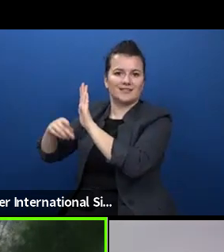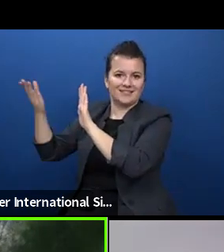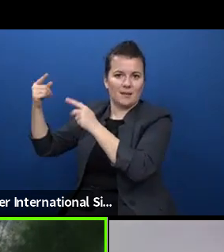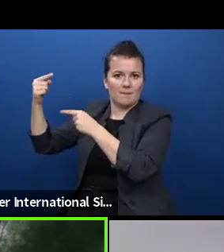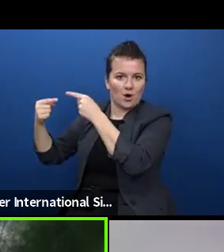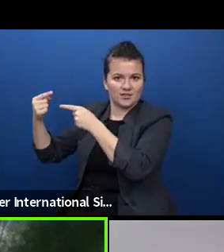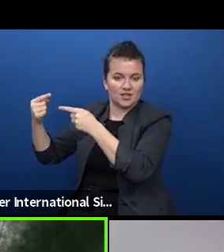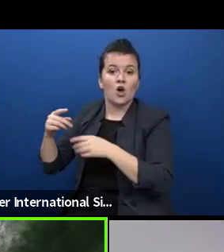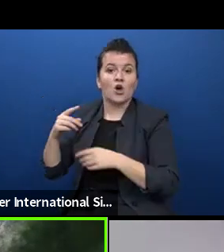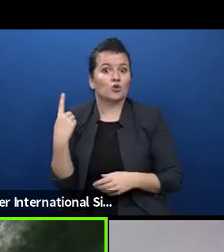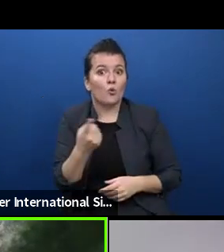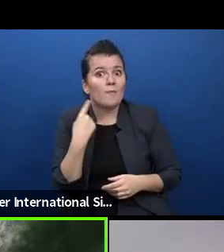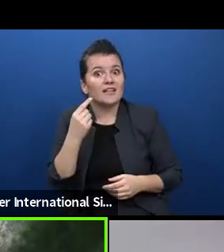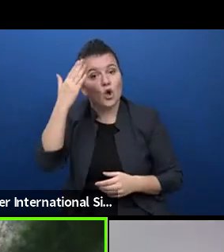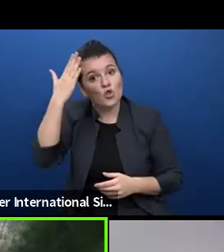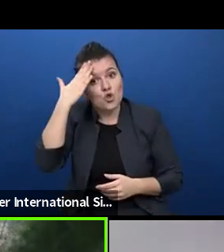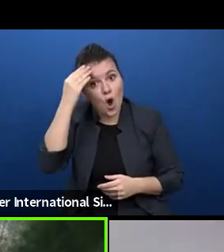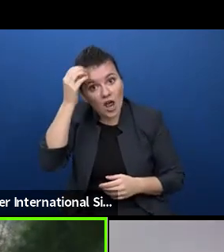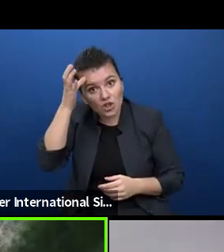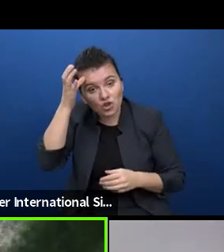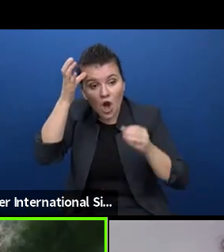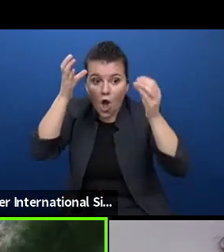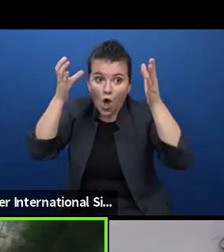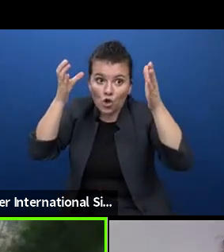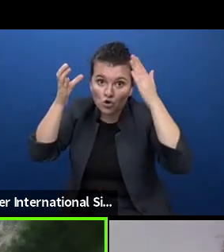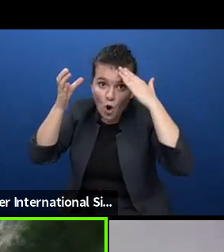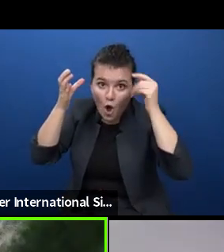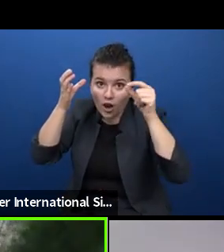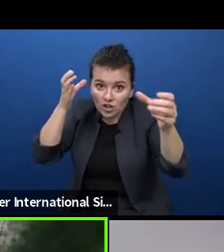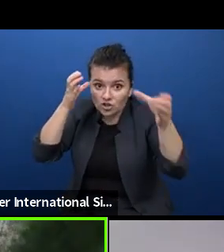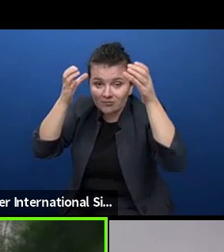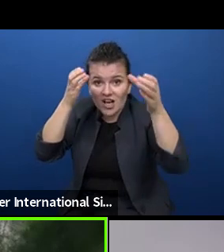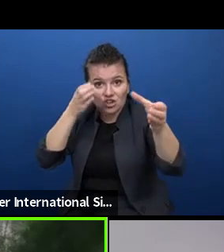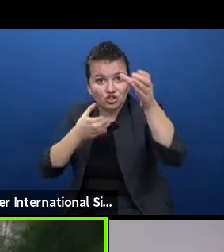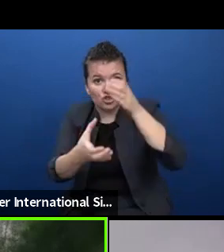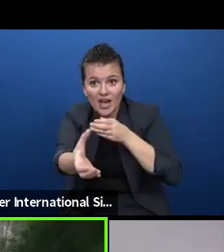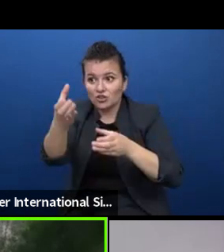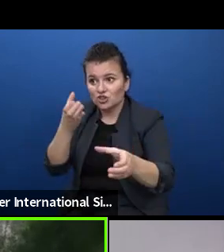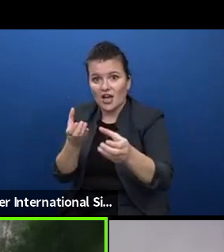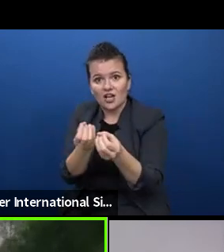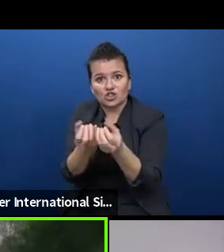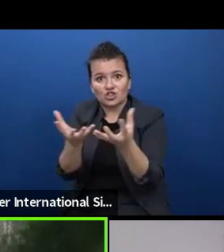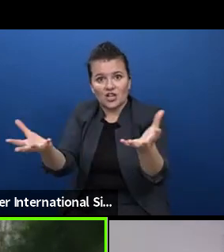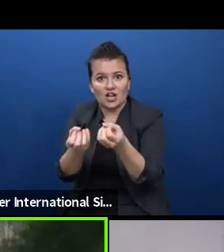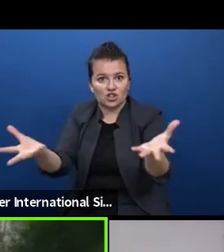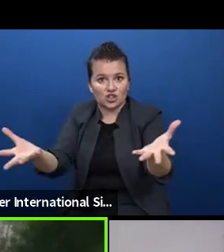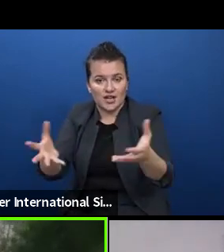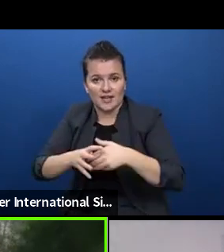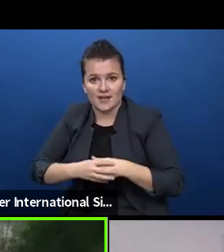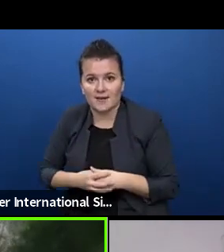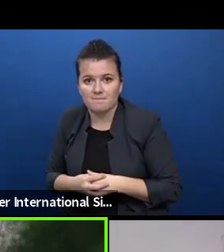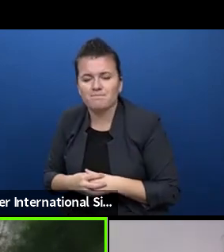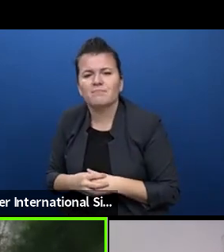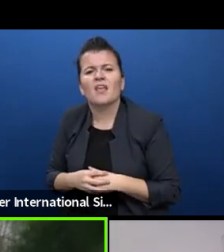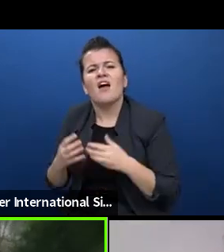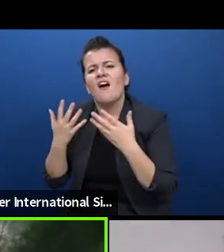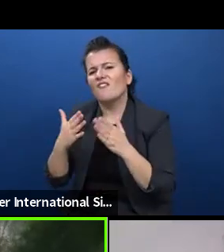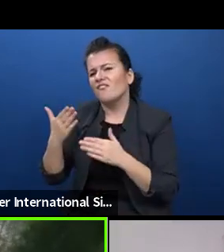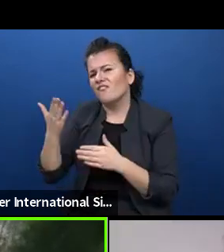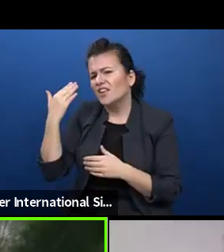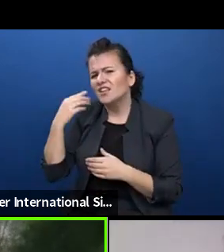knowledge sharing that we already have. There was a point that was made by the Fridays for Future team around disclosure about